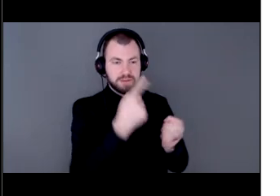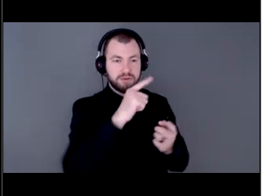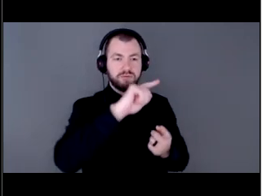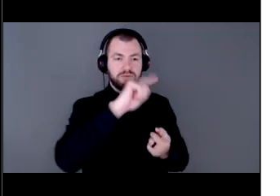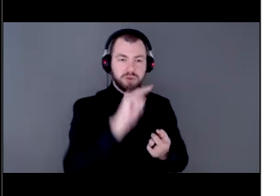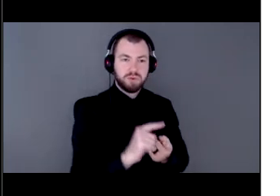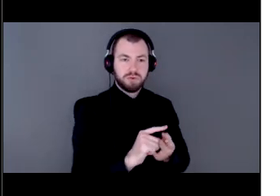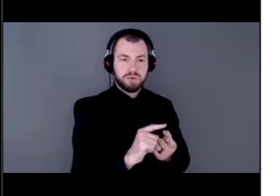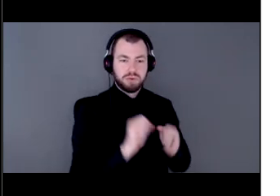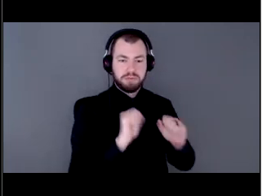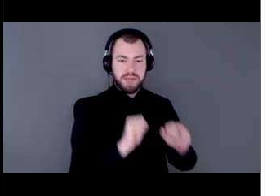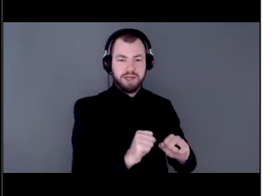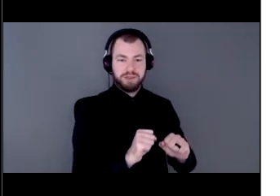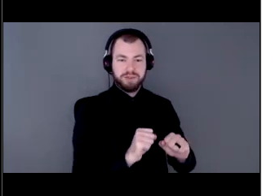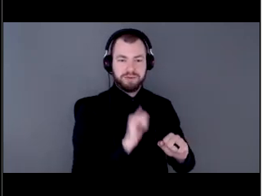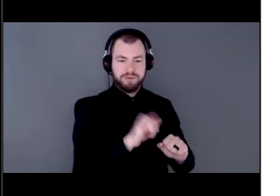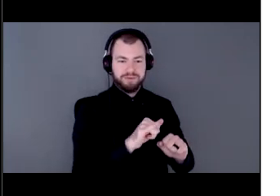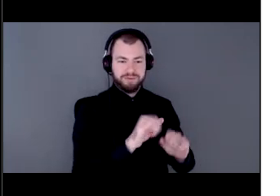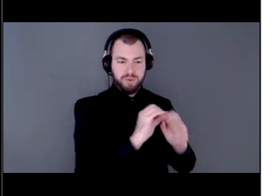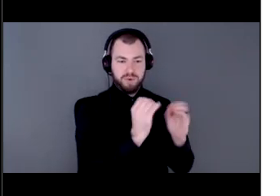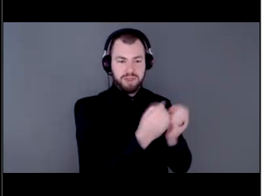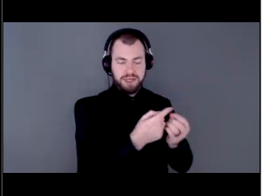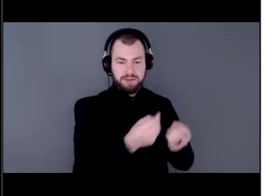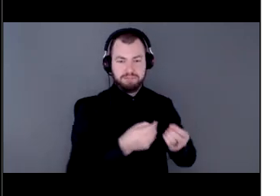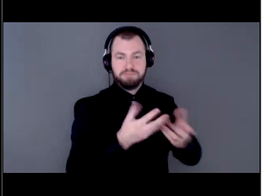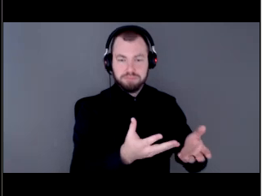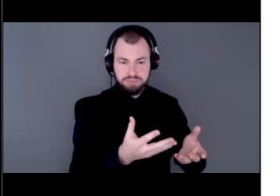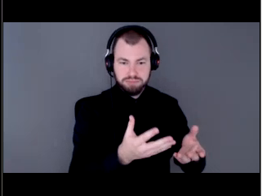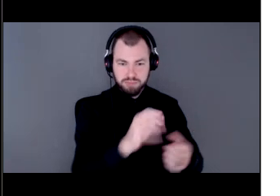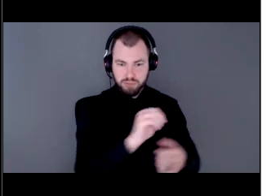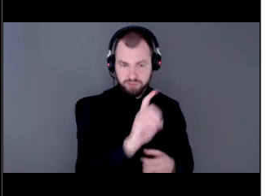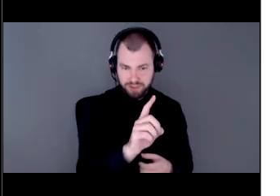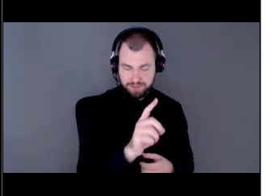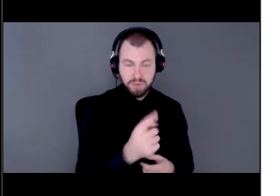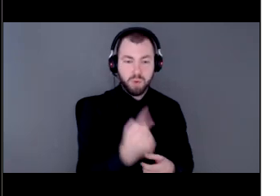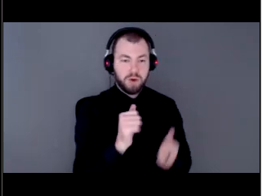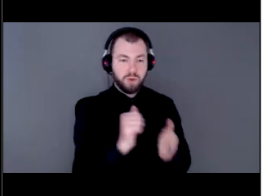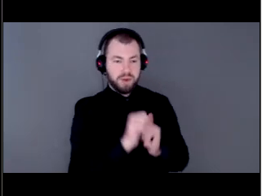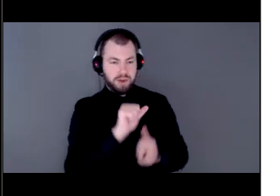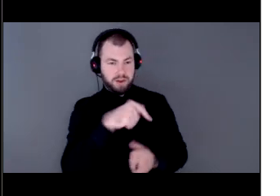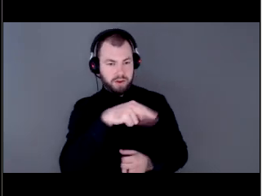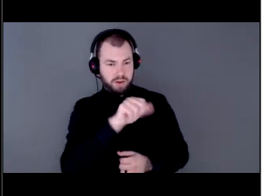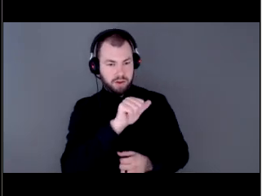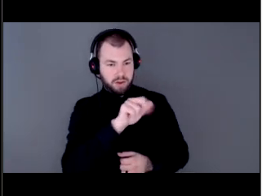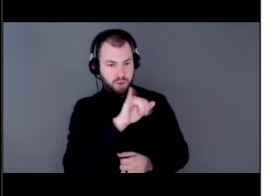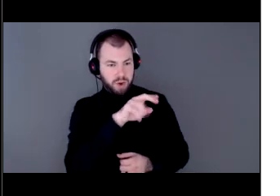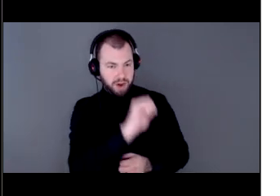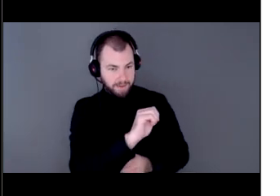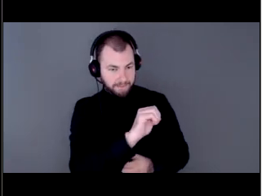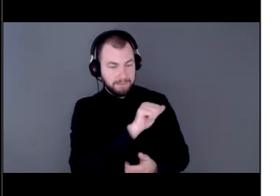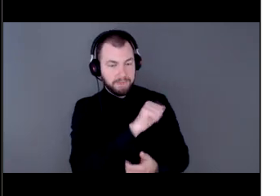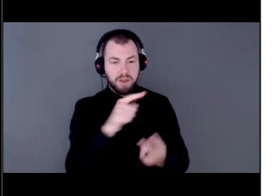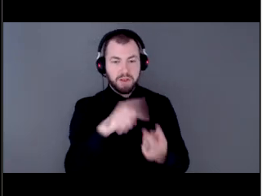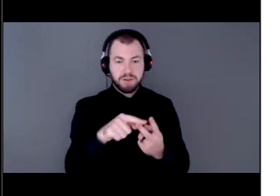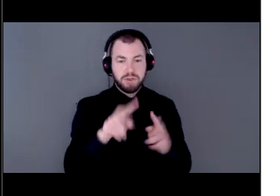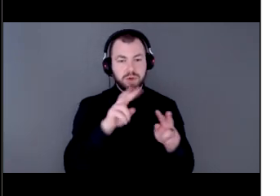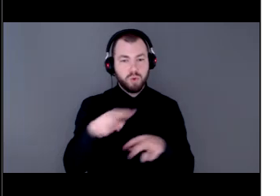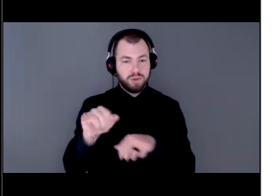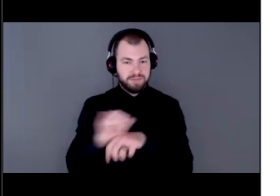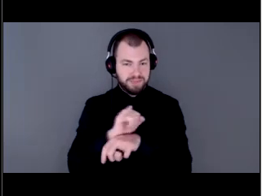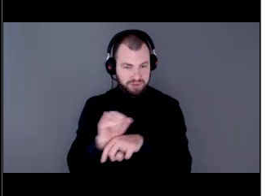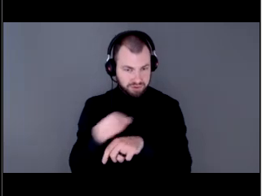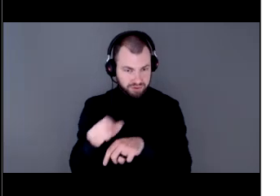that organization producing marine debris. And so one was with an aquarium, the other was with the tourism industry on the Oregon coast. Both of them